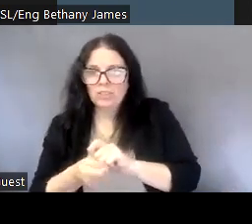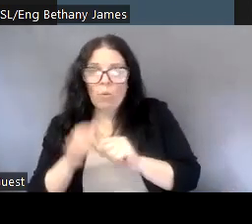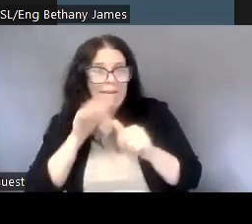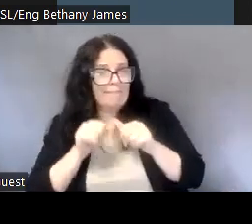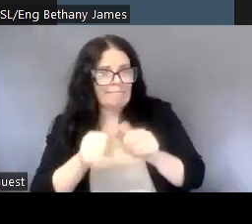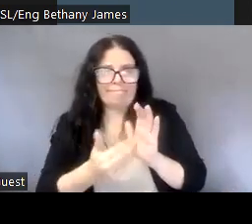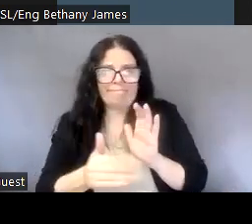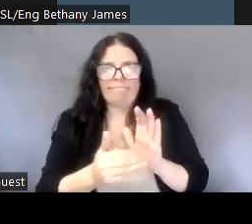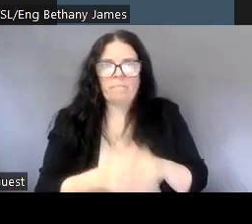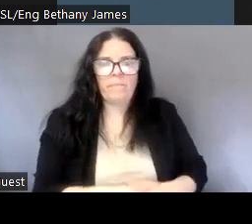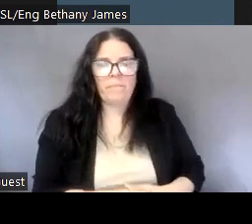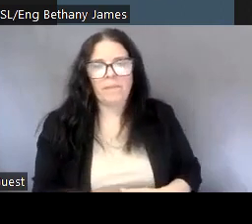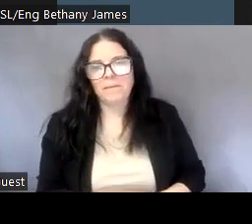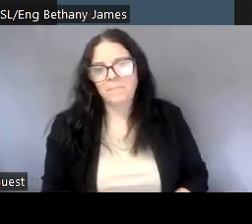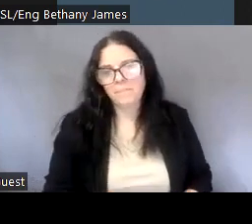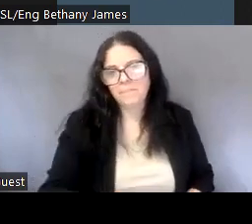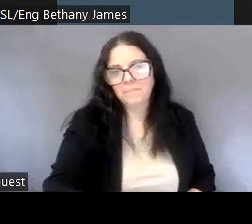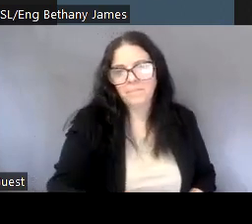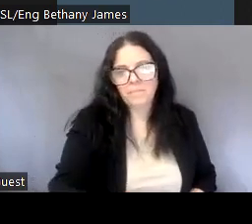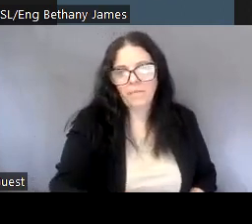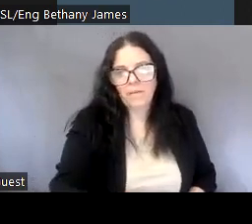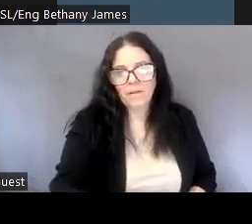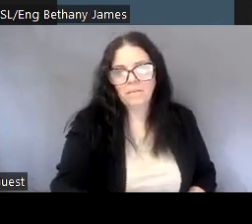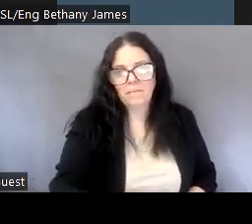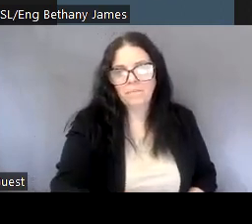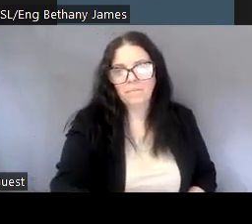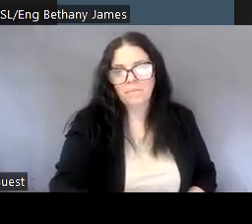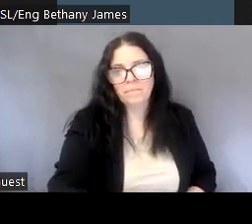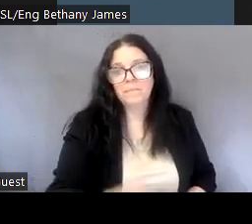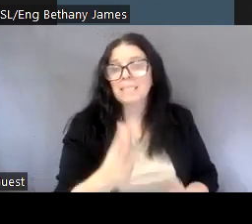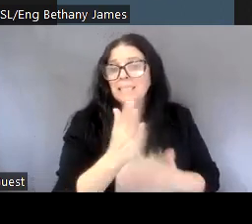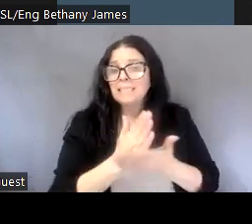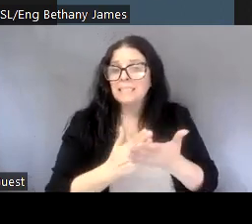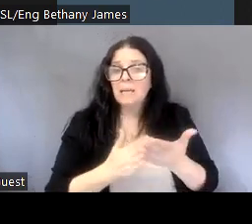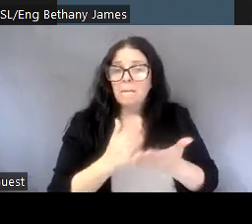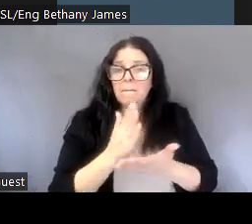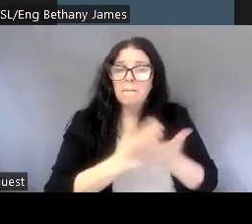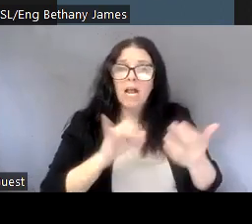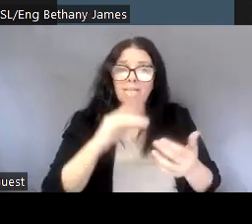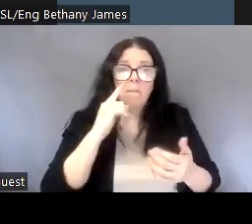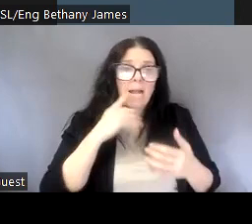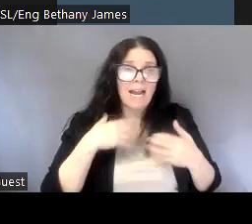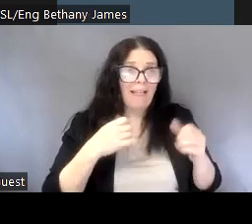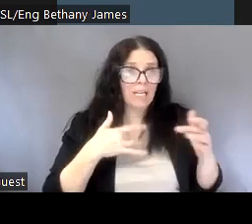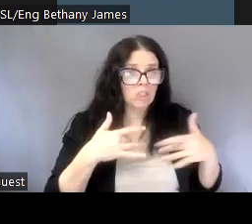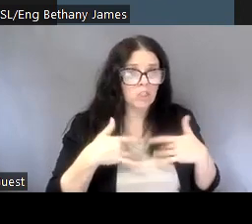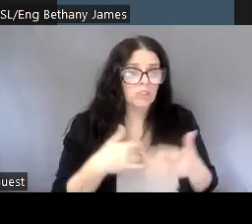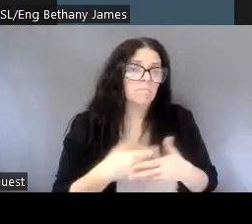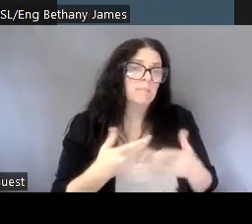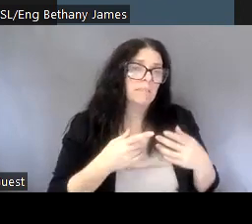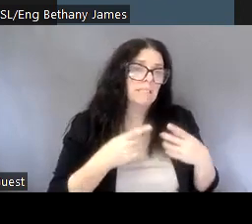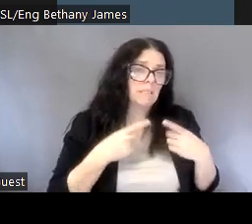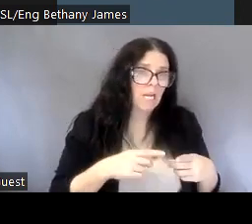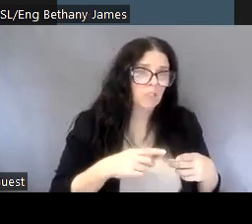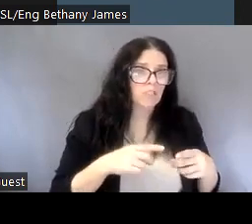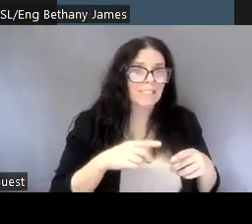work environment. Some of the areas of mental health concerns, these things that depression, anxiety, some